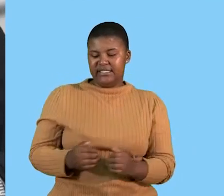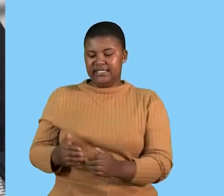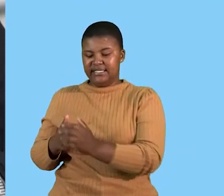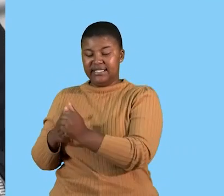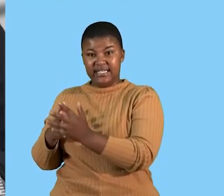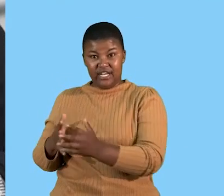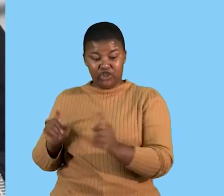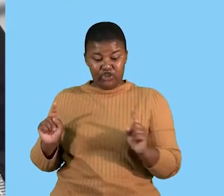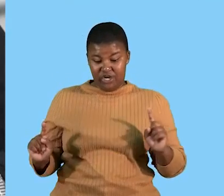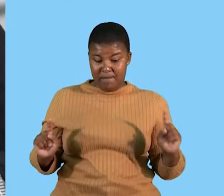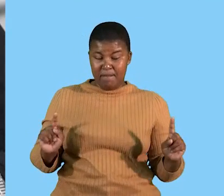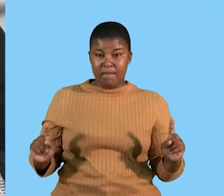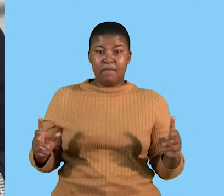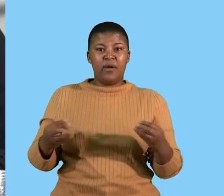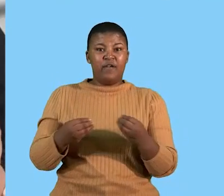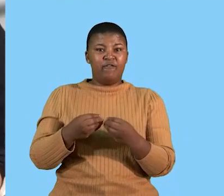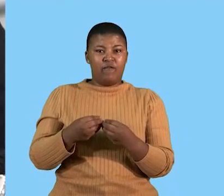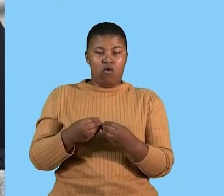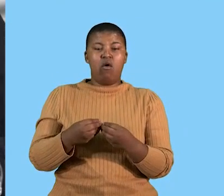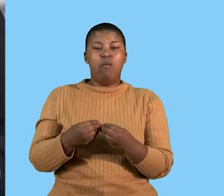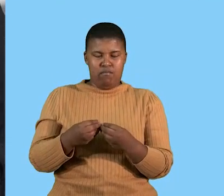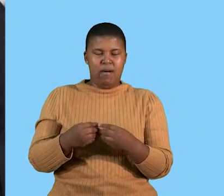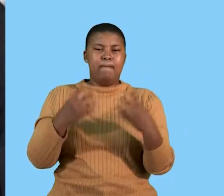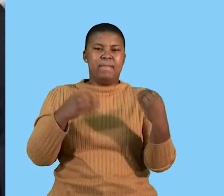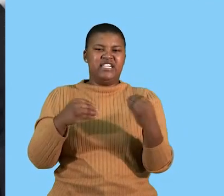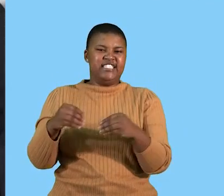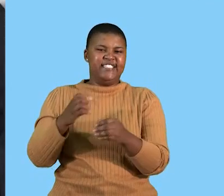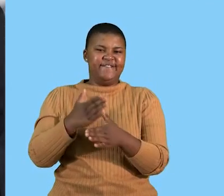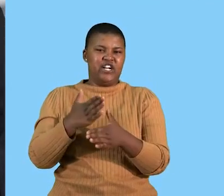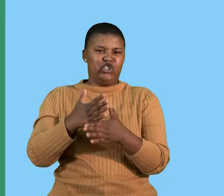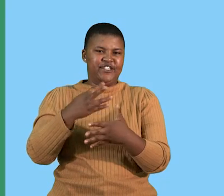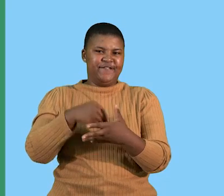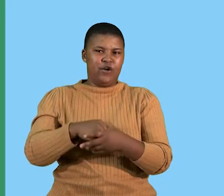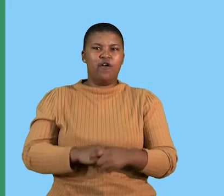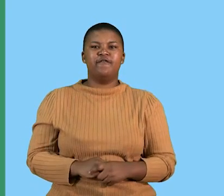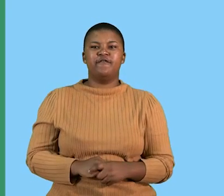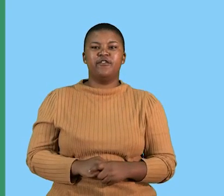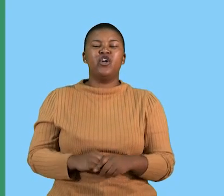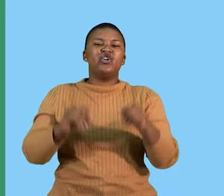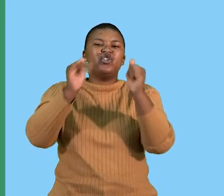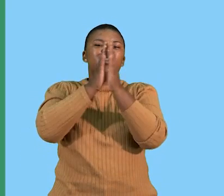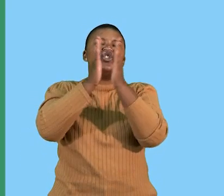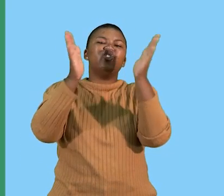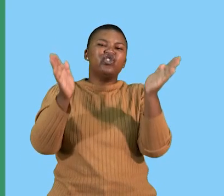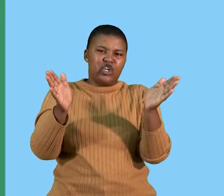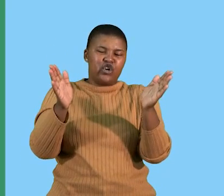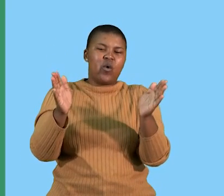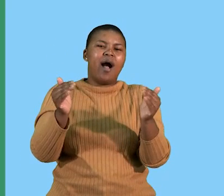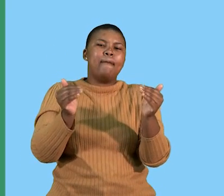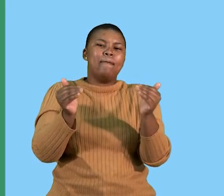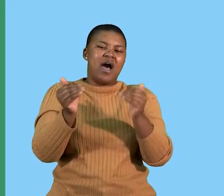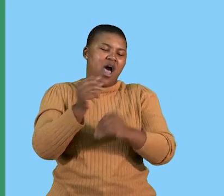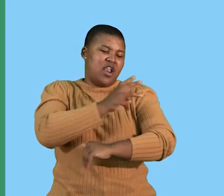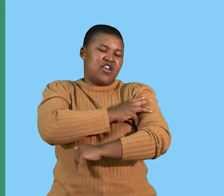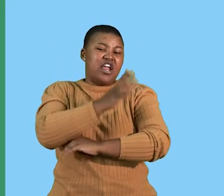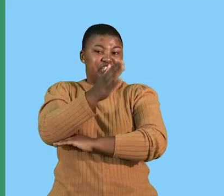leadership form part of our first business function, and that is our general management